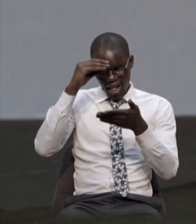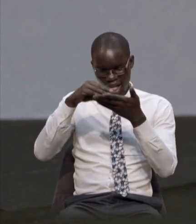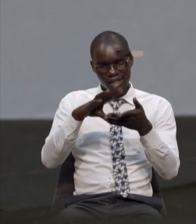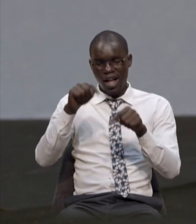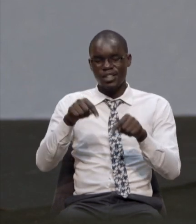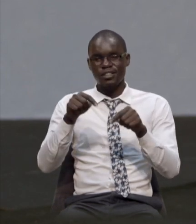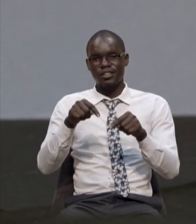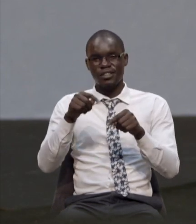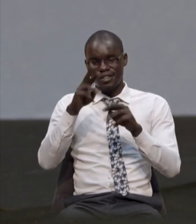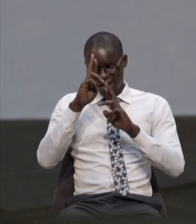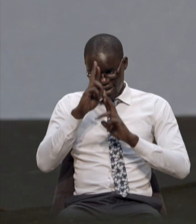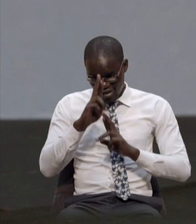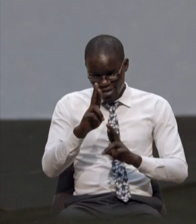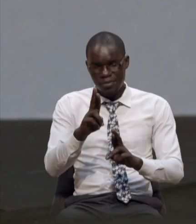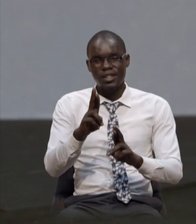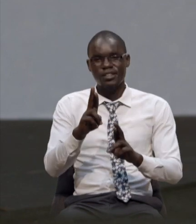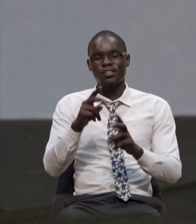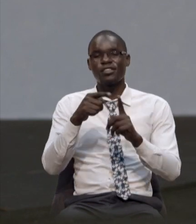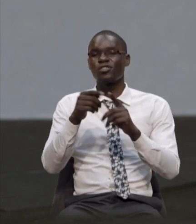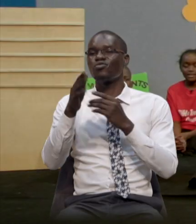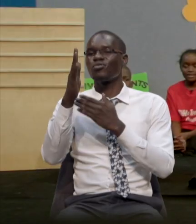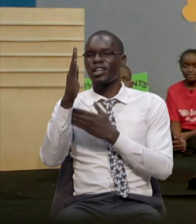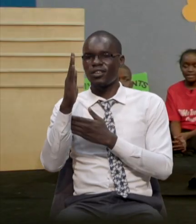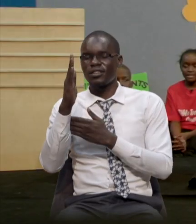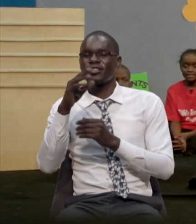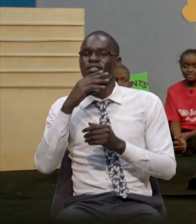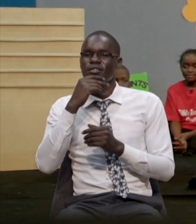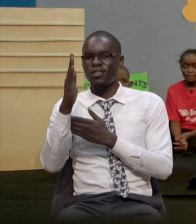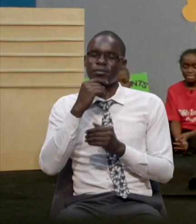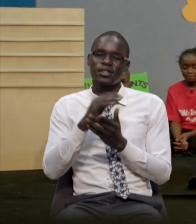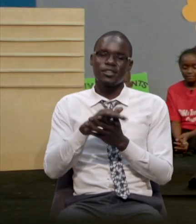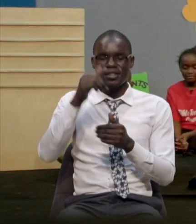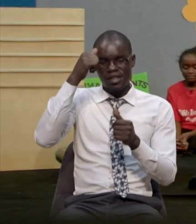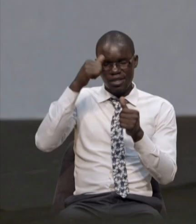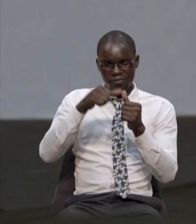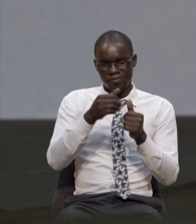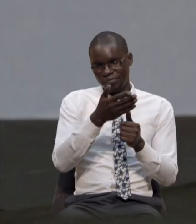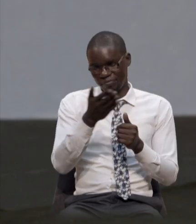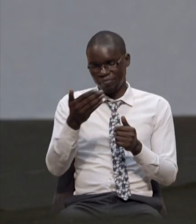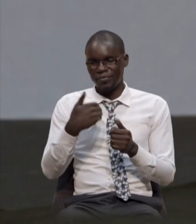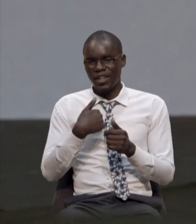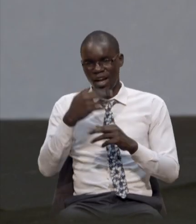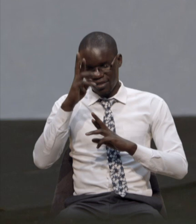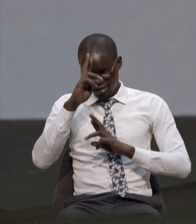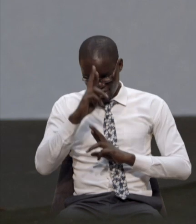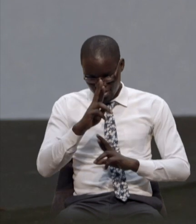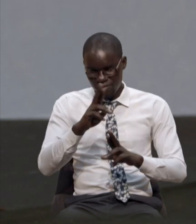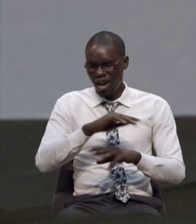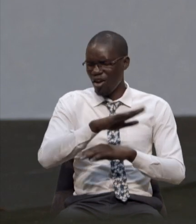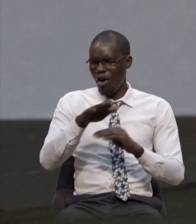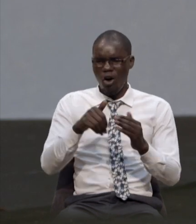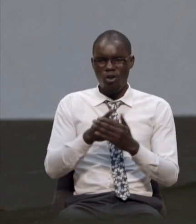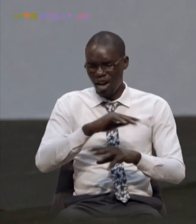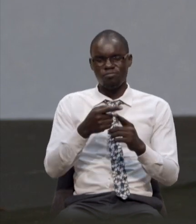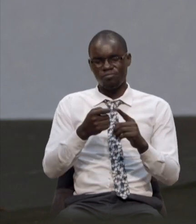is respect. To who? To God and man. Remember, we have to respect everybody,